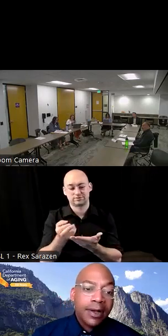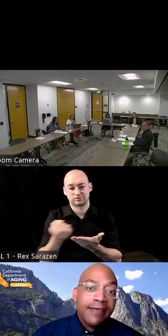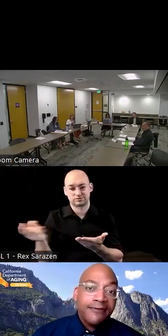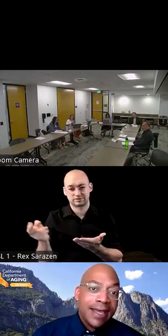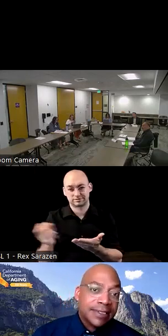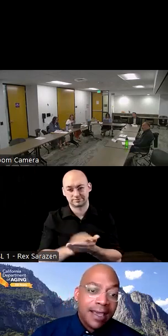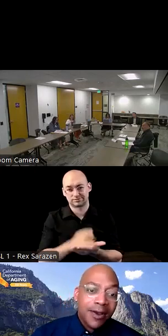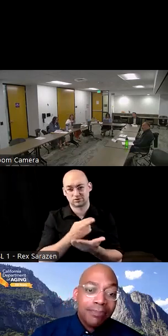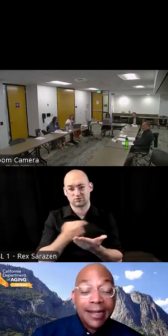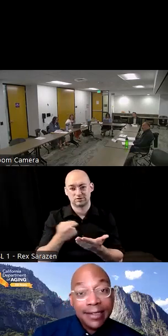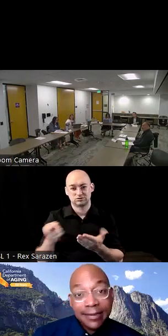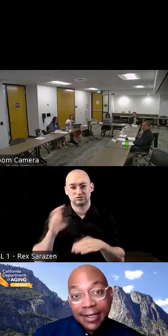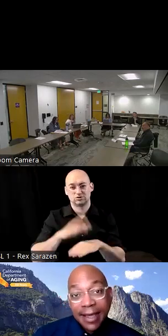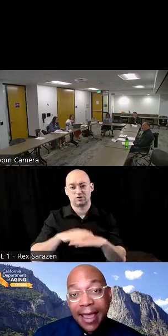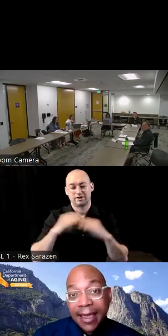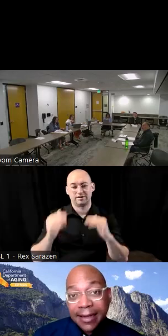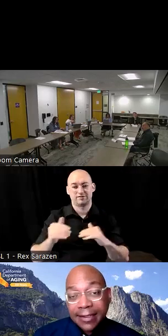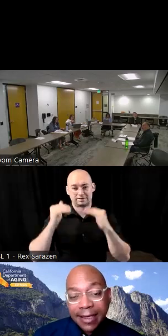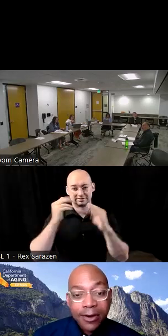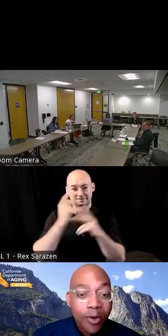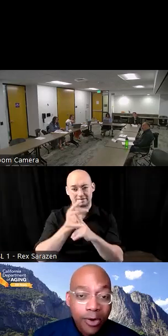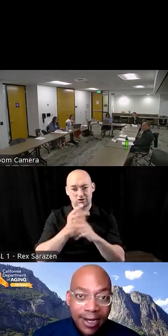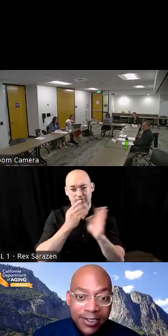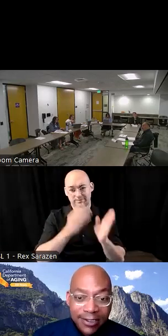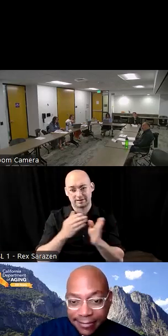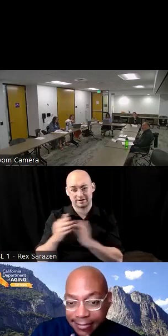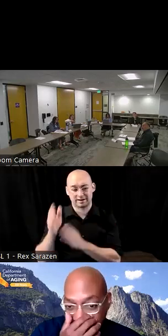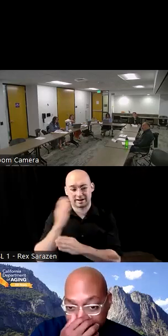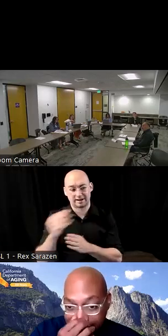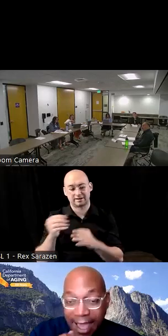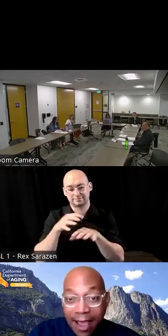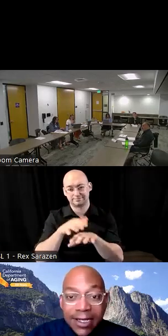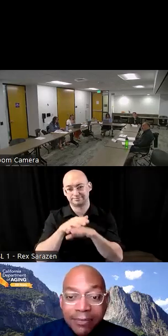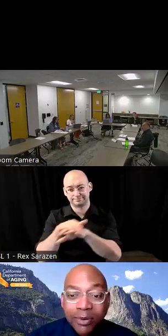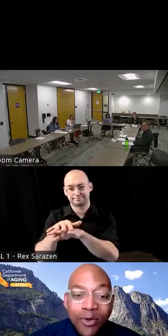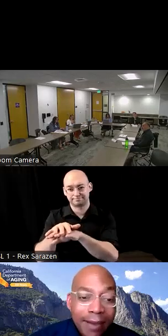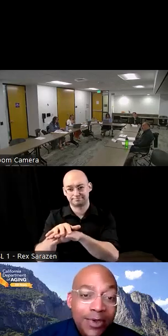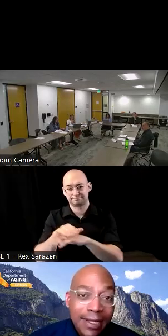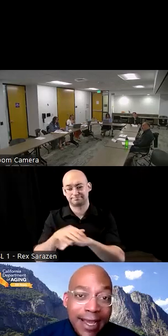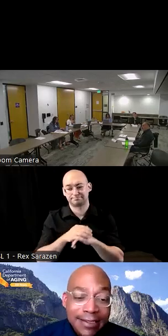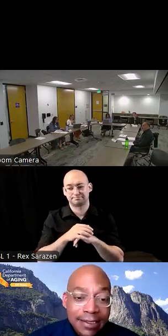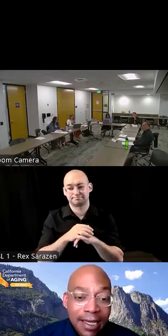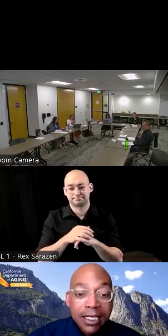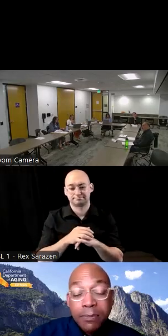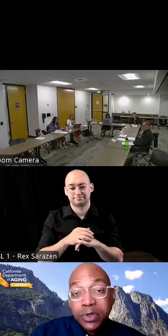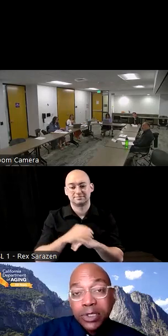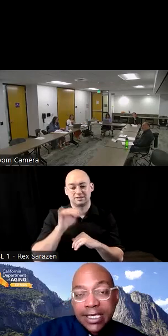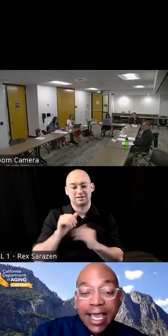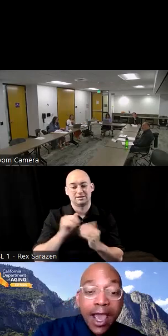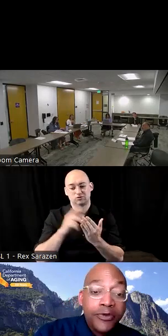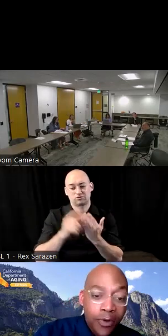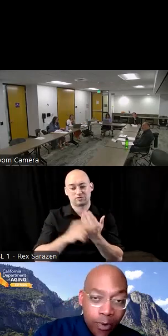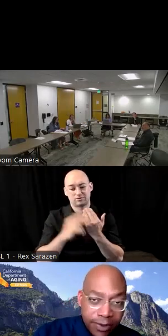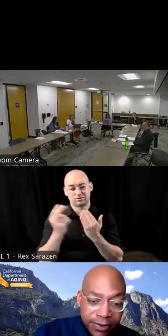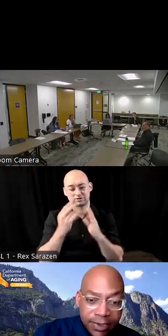resources on advanced care planning, and care coordination. The CALS Connect program utilizes